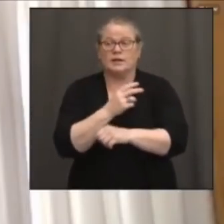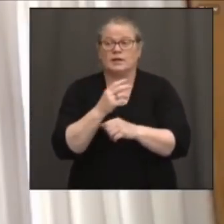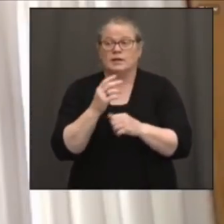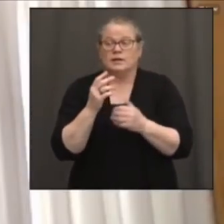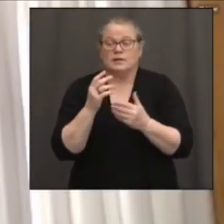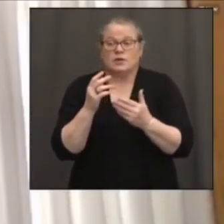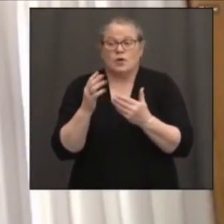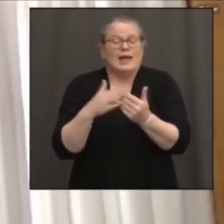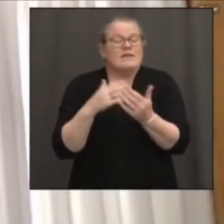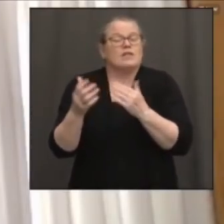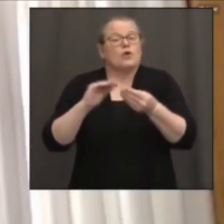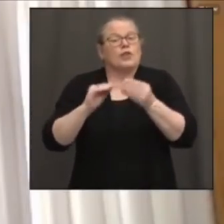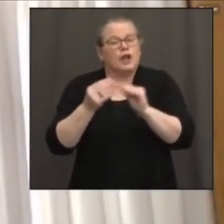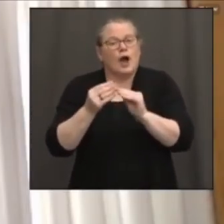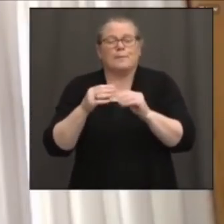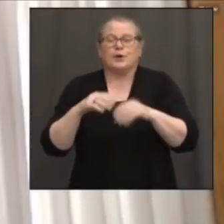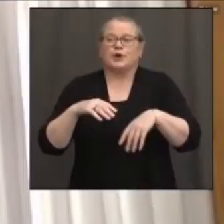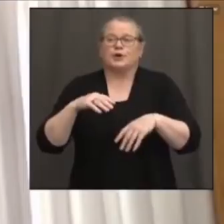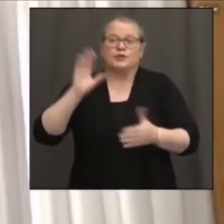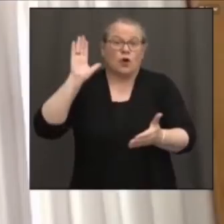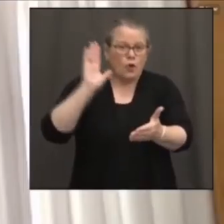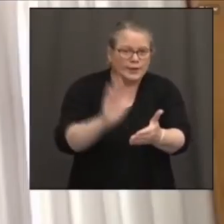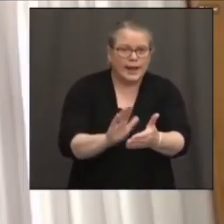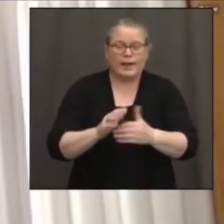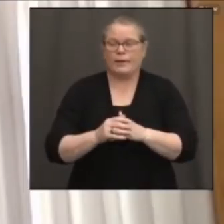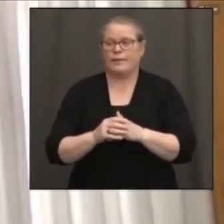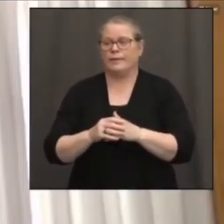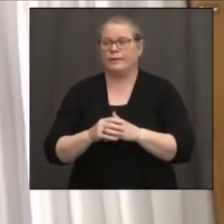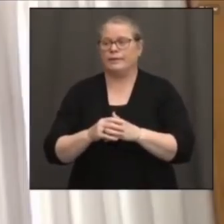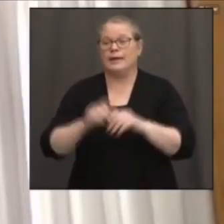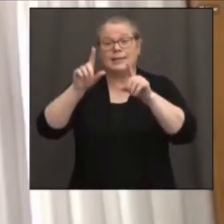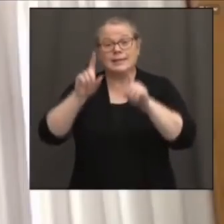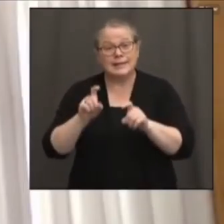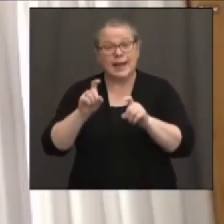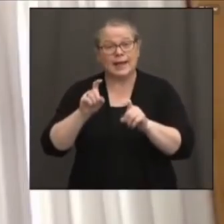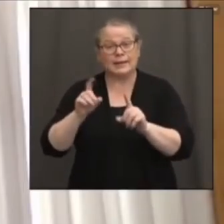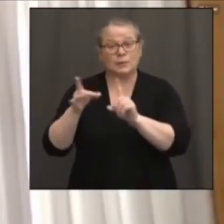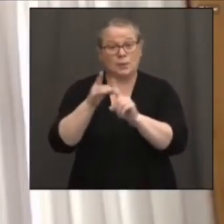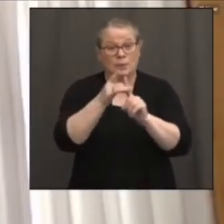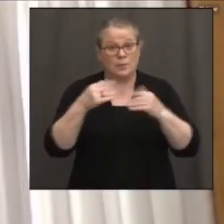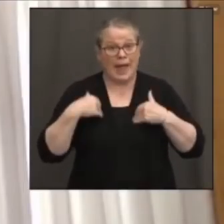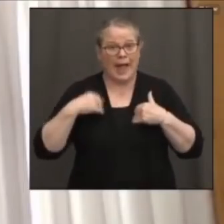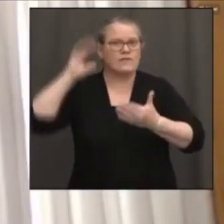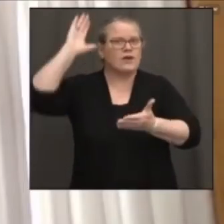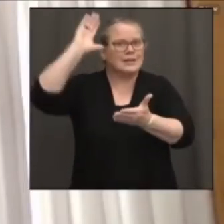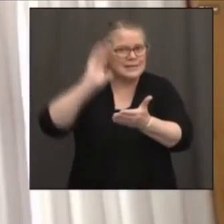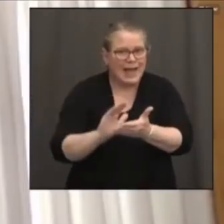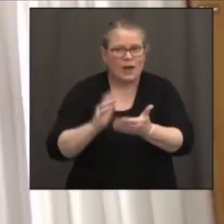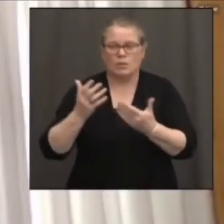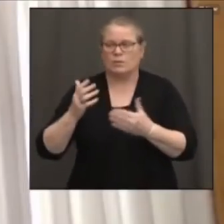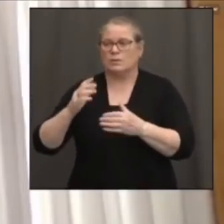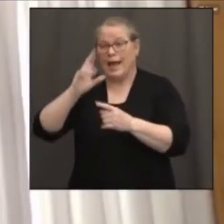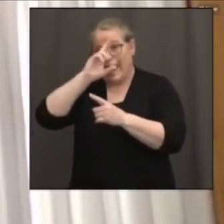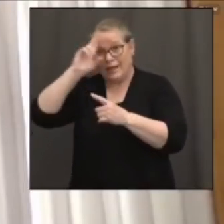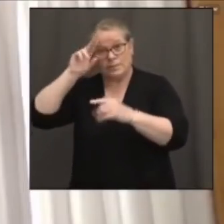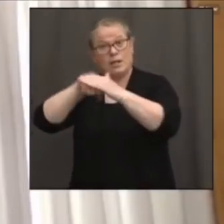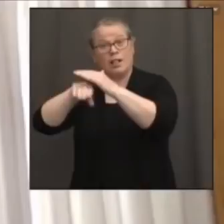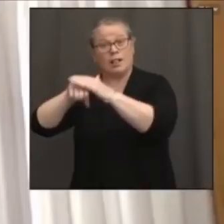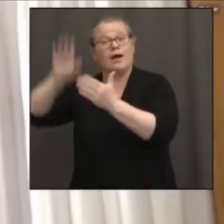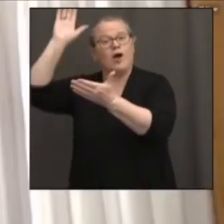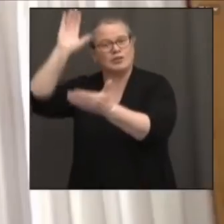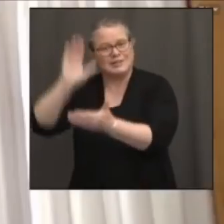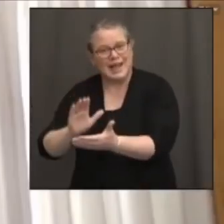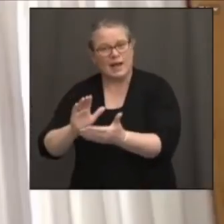the cases and the test positivity and the hospitalizations are all declining so rapidly. And, last year's experience suggests that the summer should